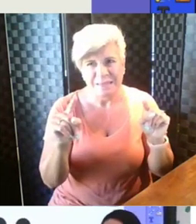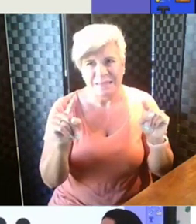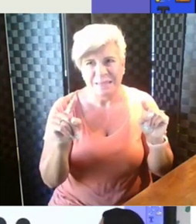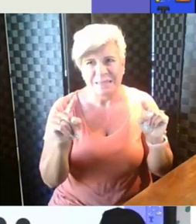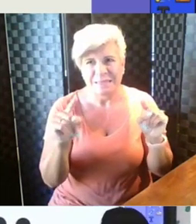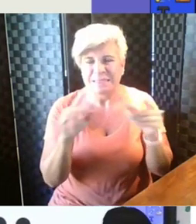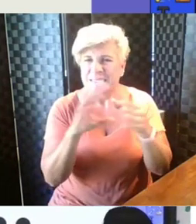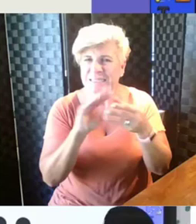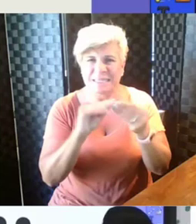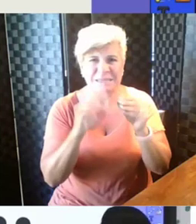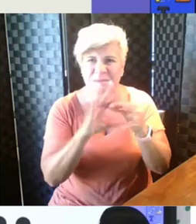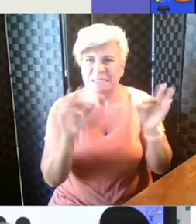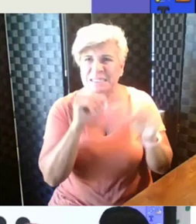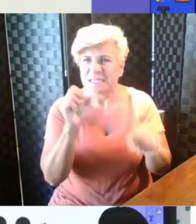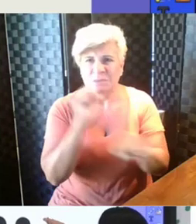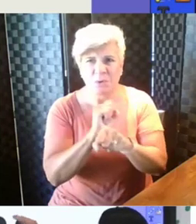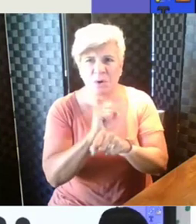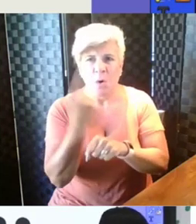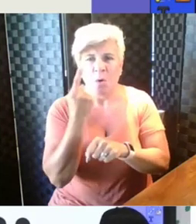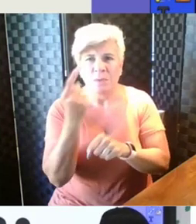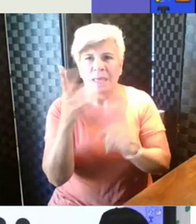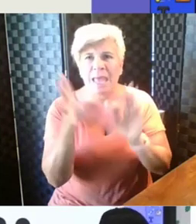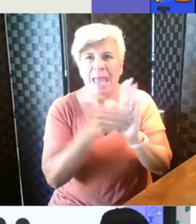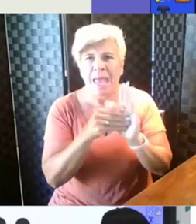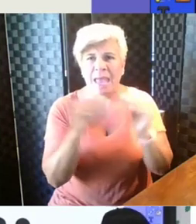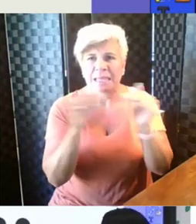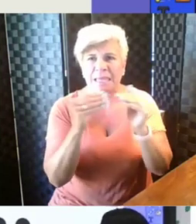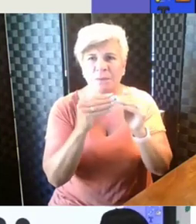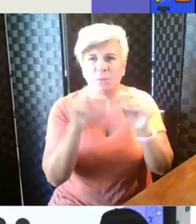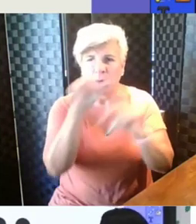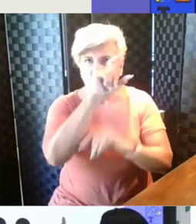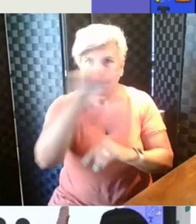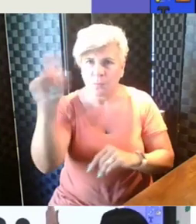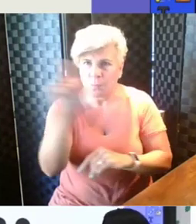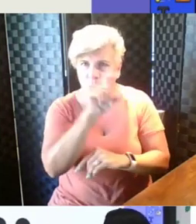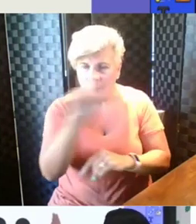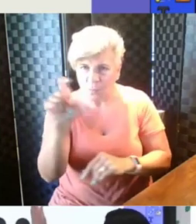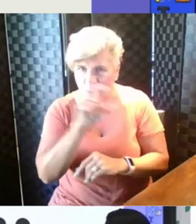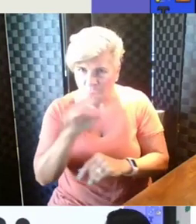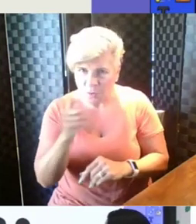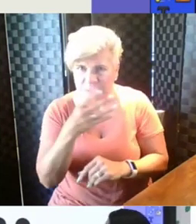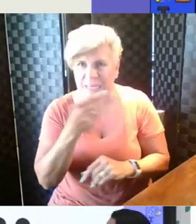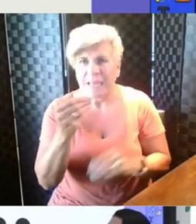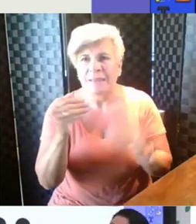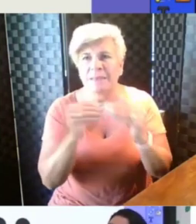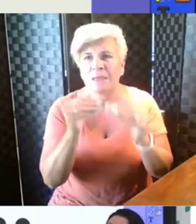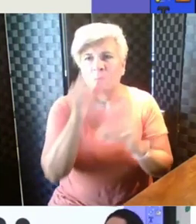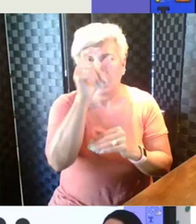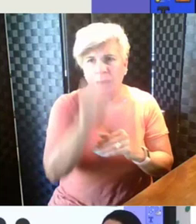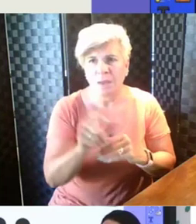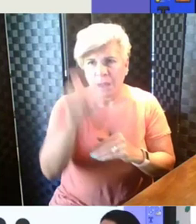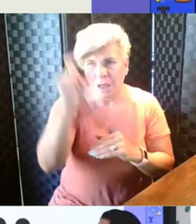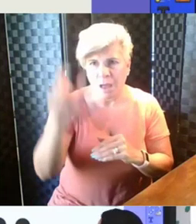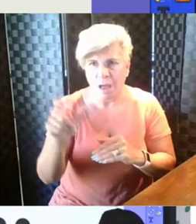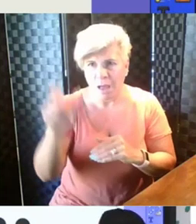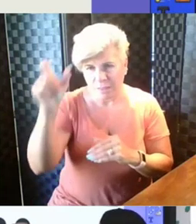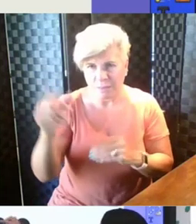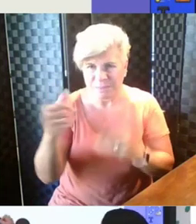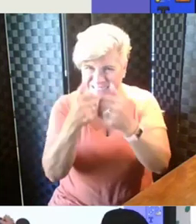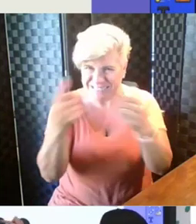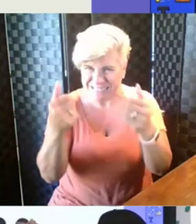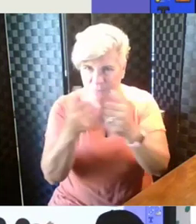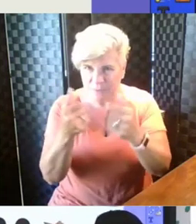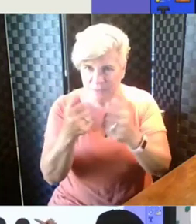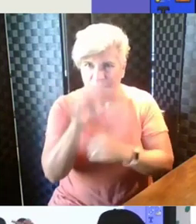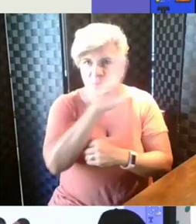equation doesn't work because we only can add the equal rows and then the equal columns individually. So